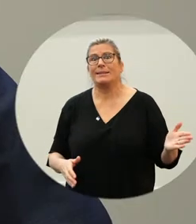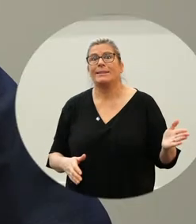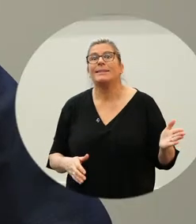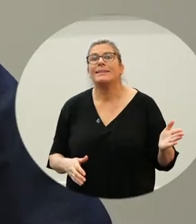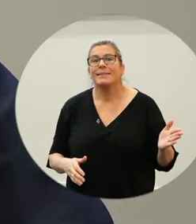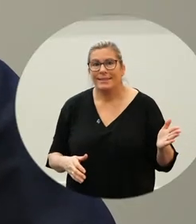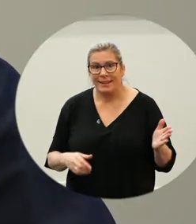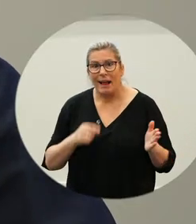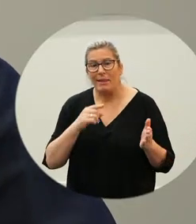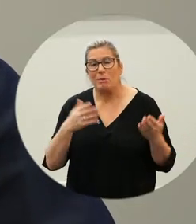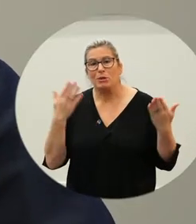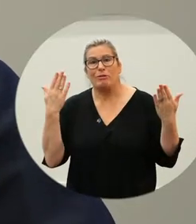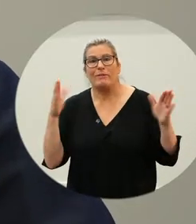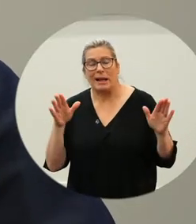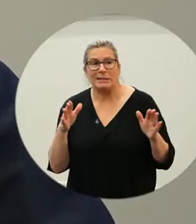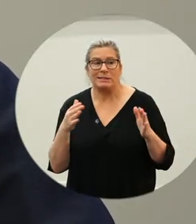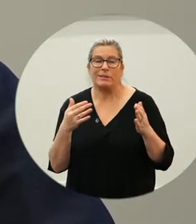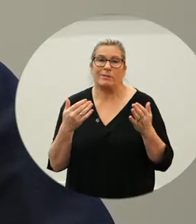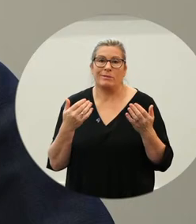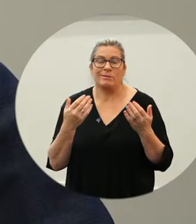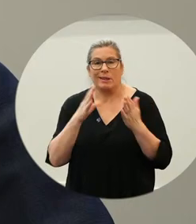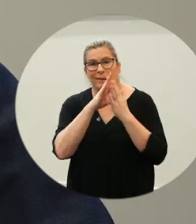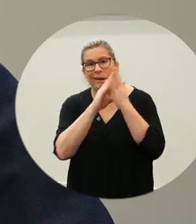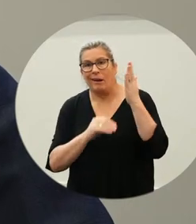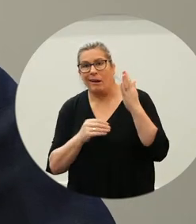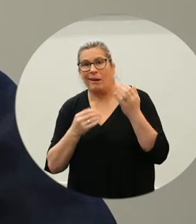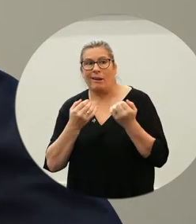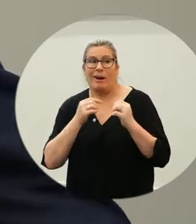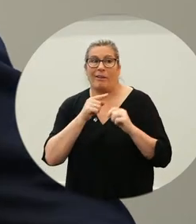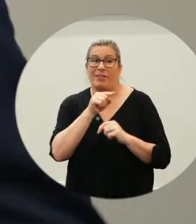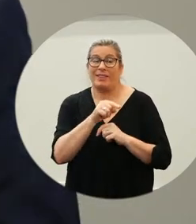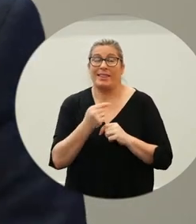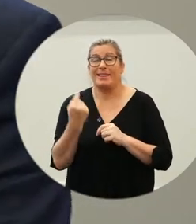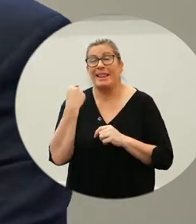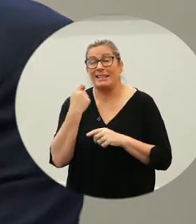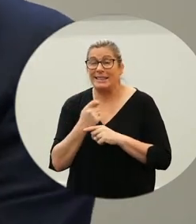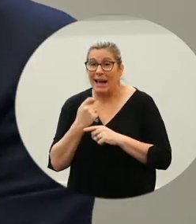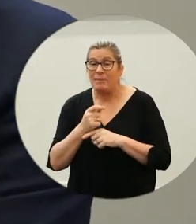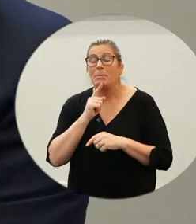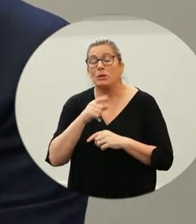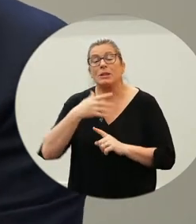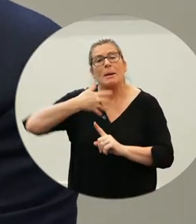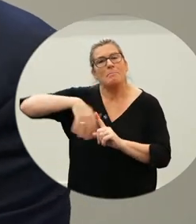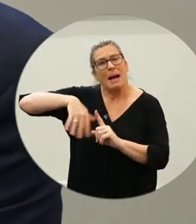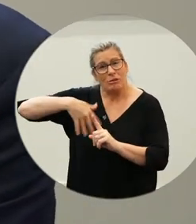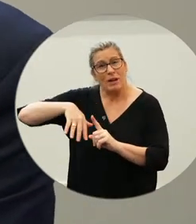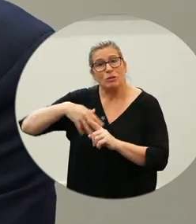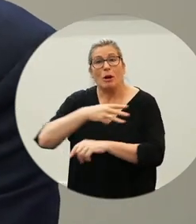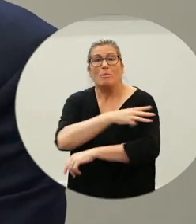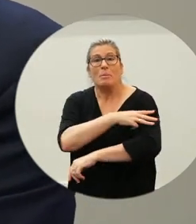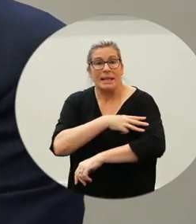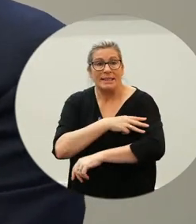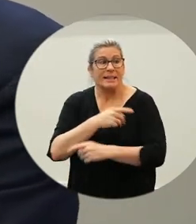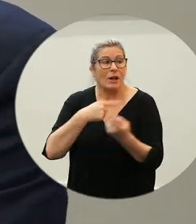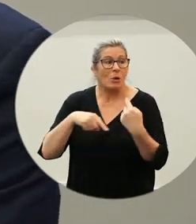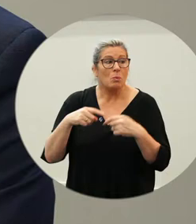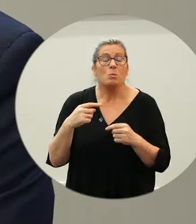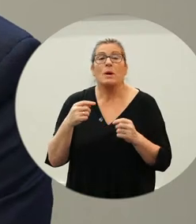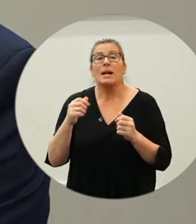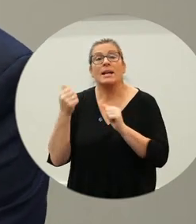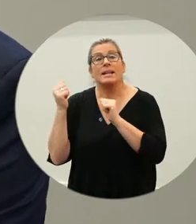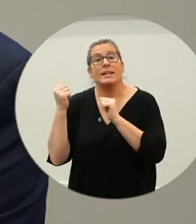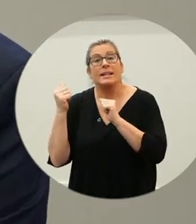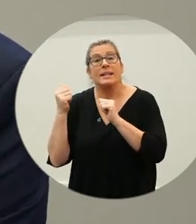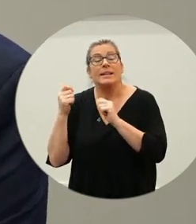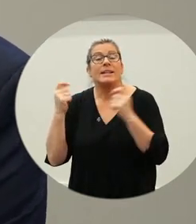that was reflective, I suppose, of that era. But a little bit about the background of policing. We're celebrating the centenary of the